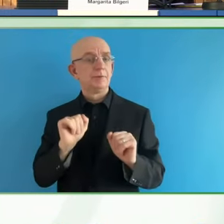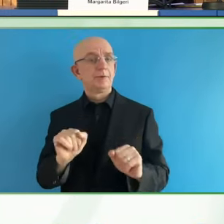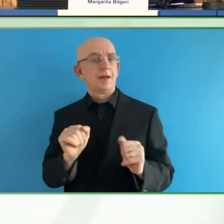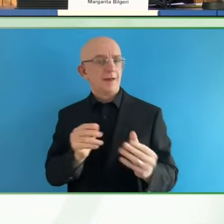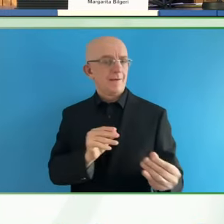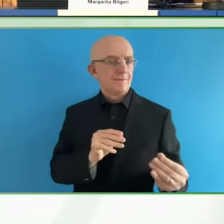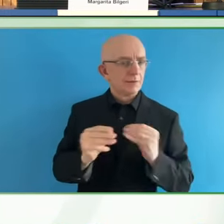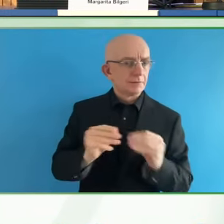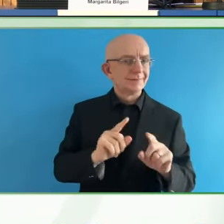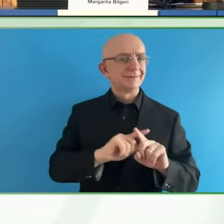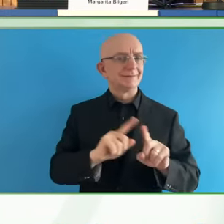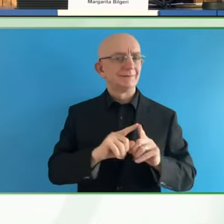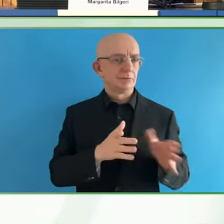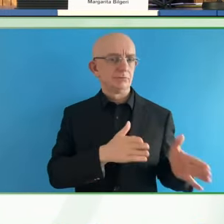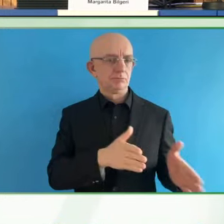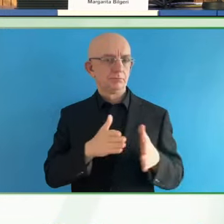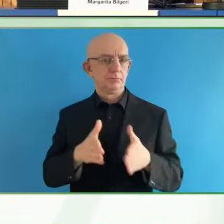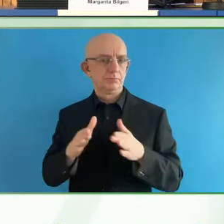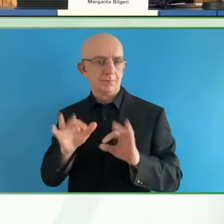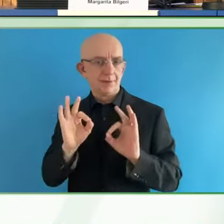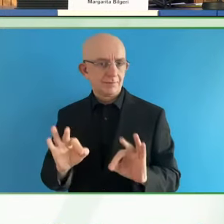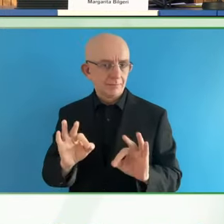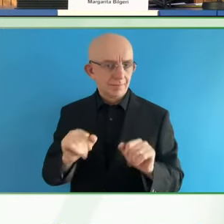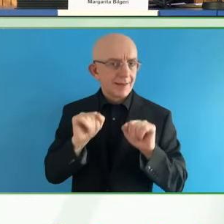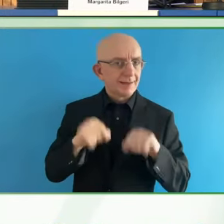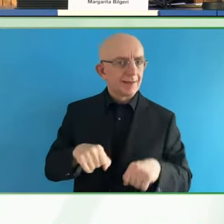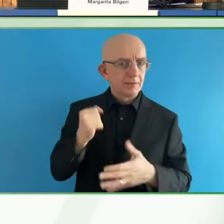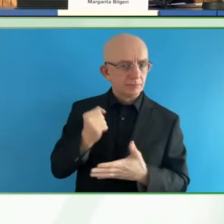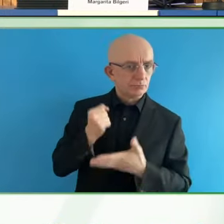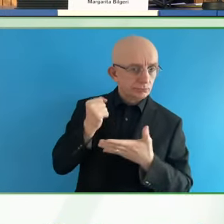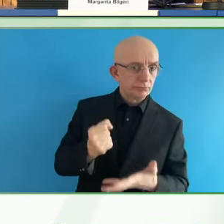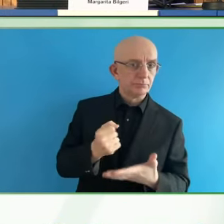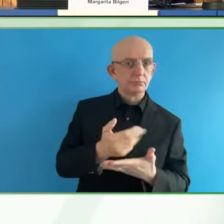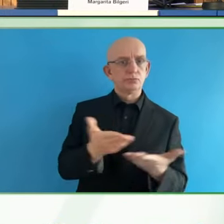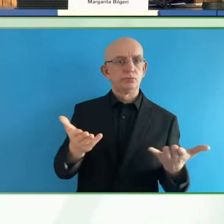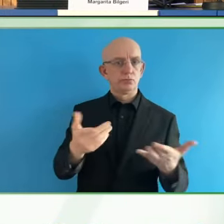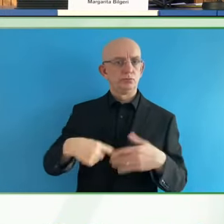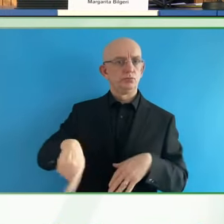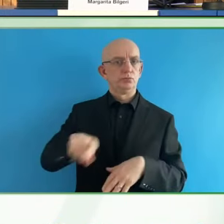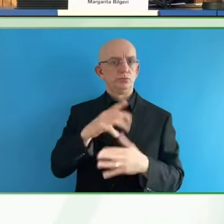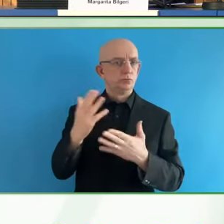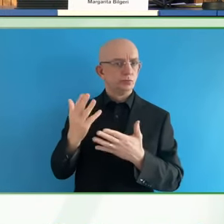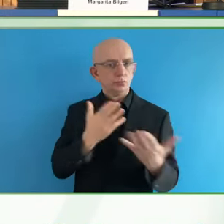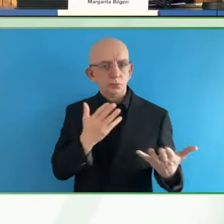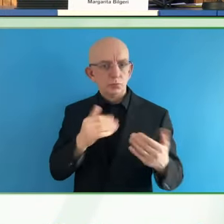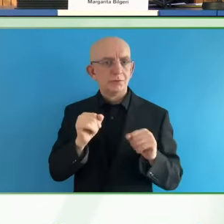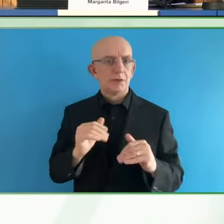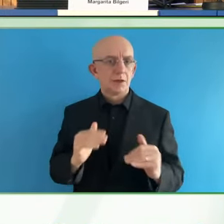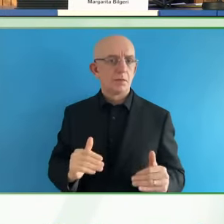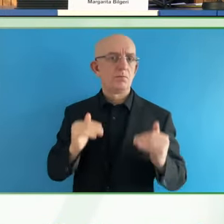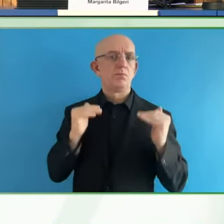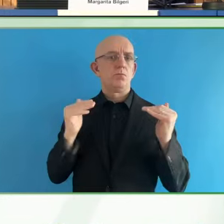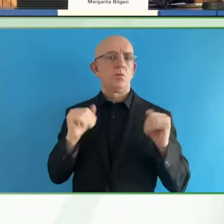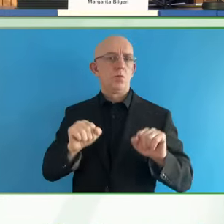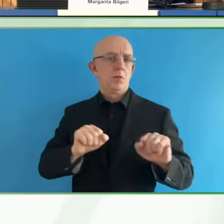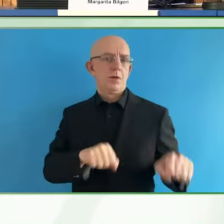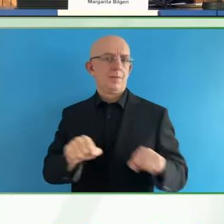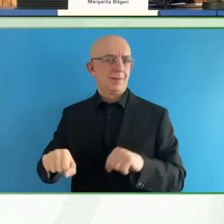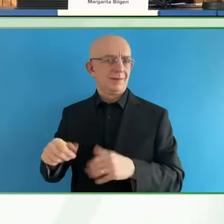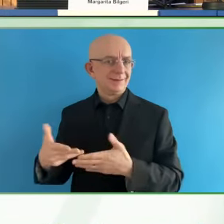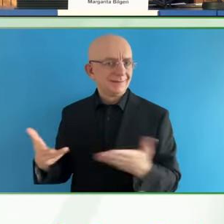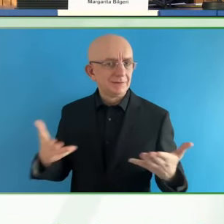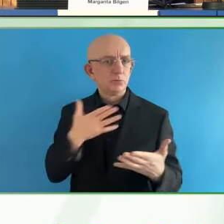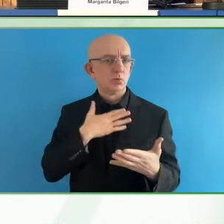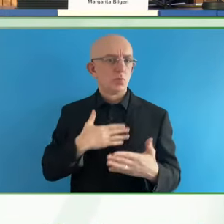label. The second requirement is an effective governance plan that sets out clear roles and responsibilities,